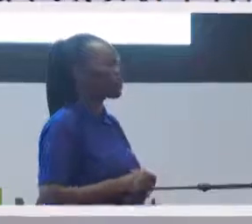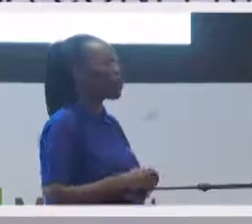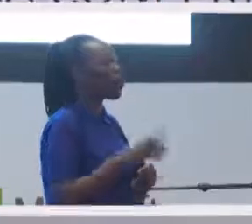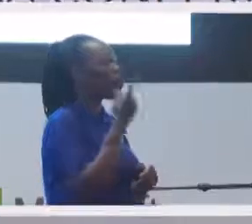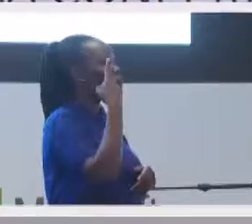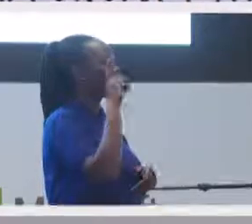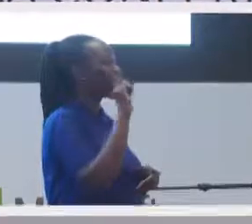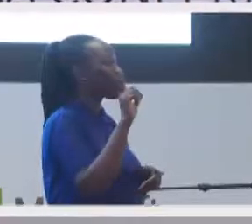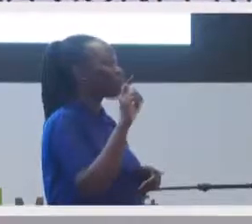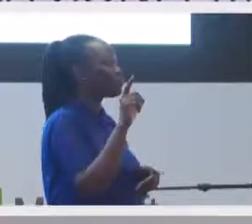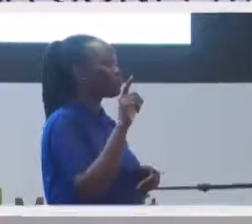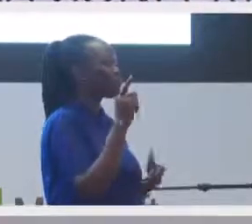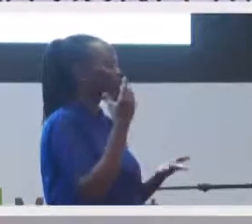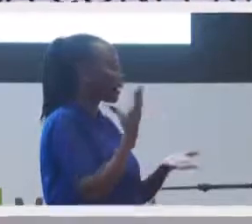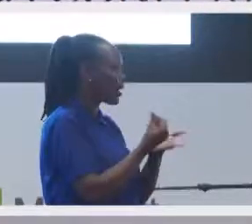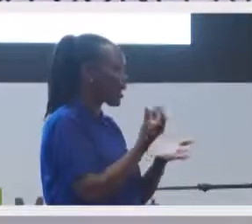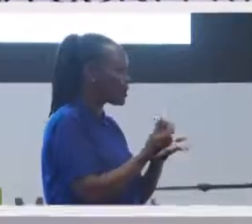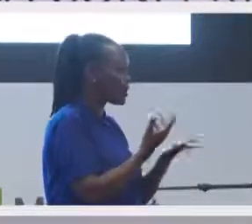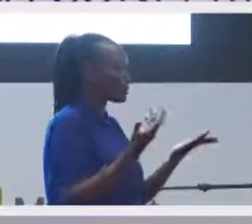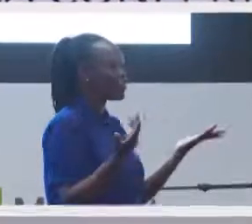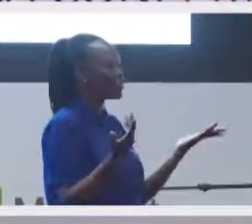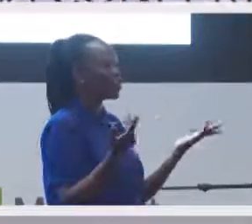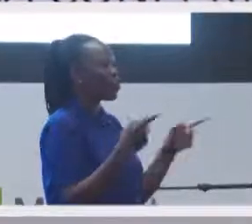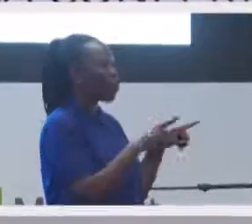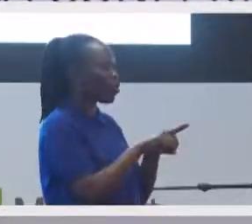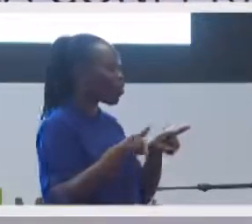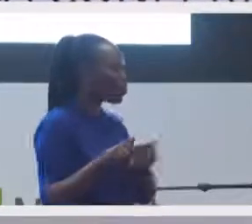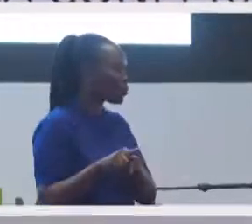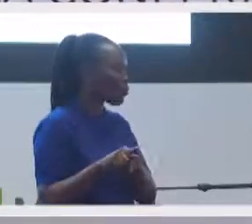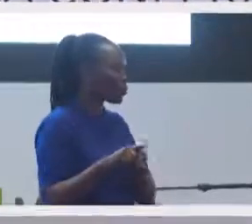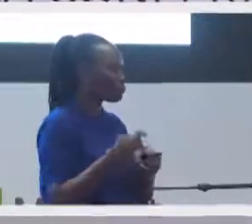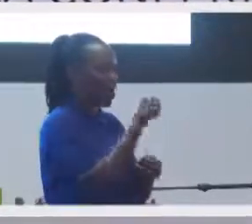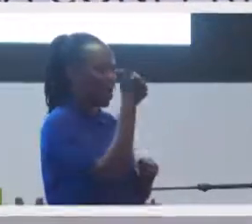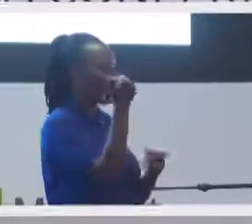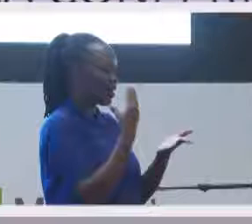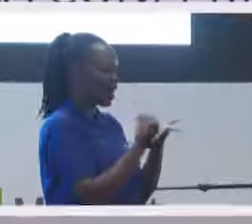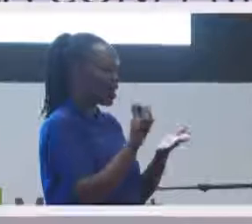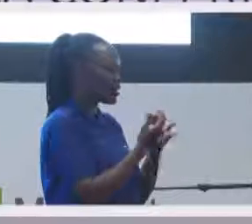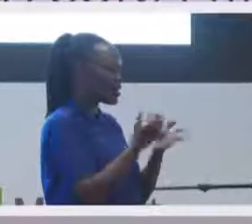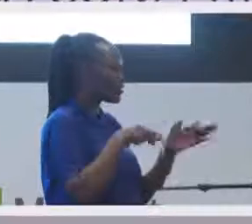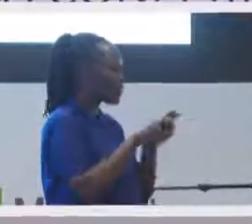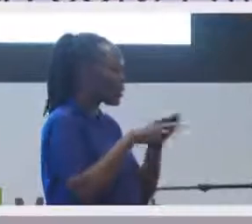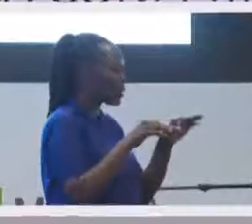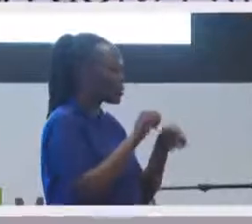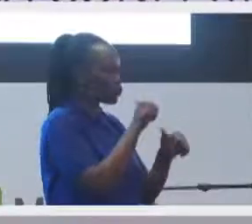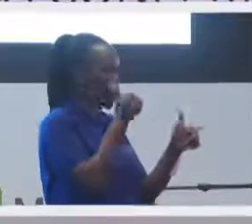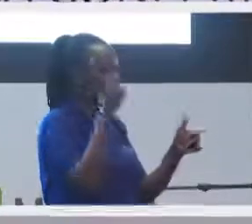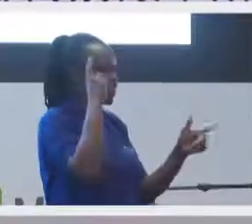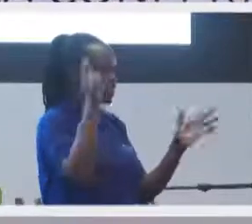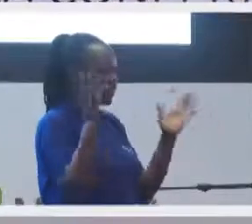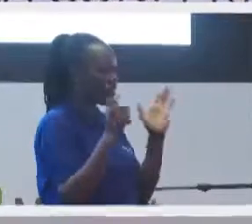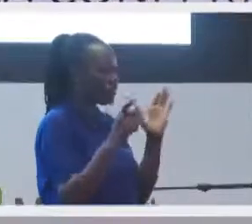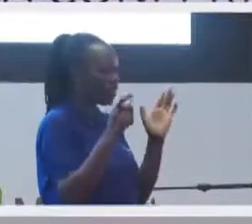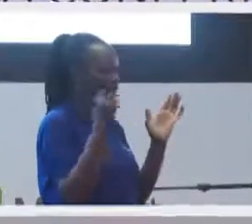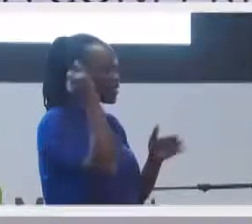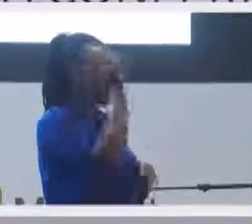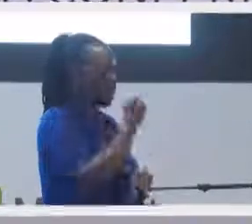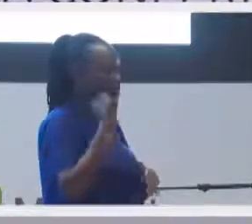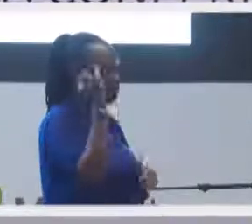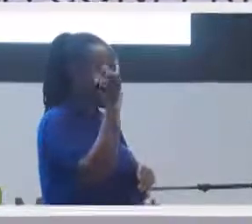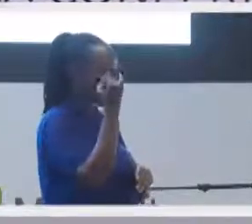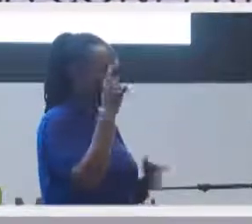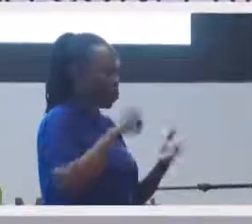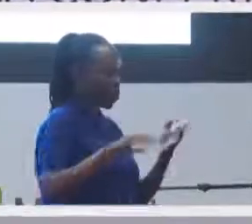For some currencies, not all, but for some currencies it even helps to identify which bill are you holding,